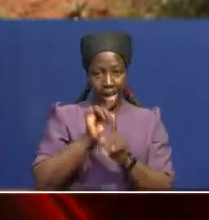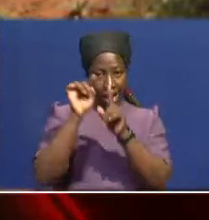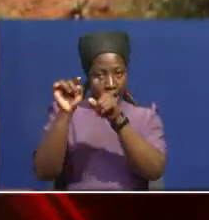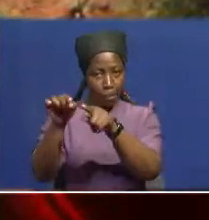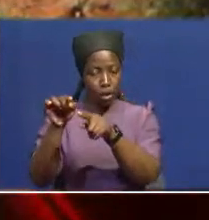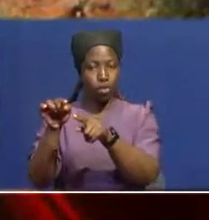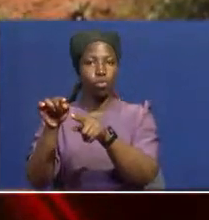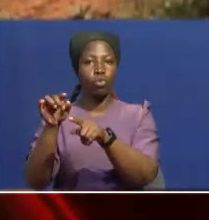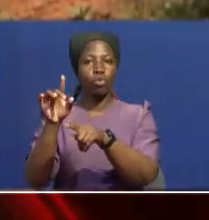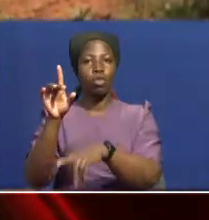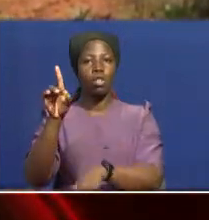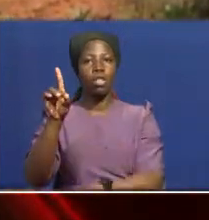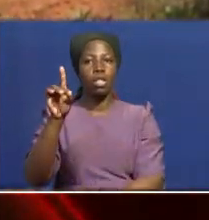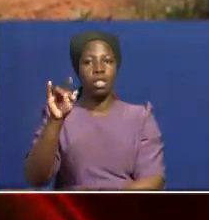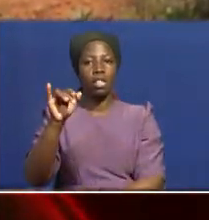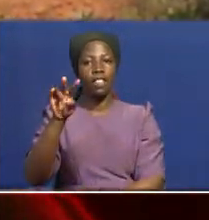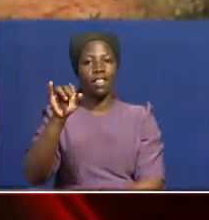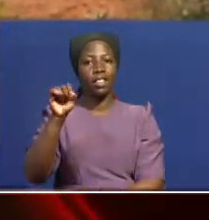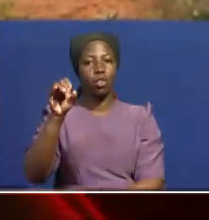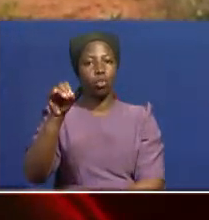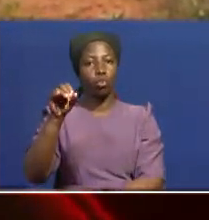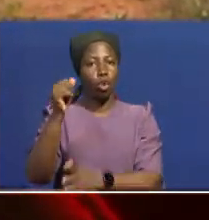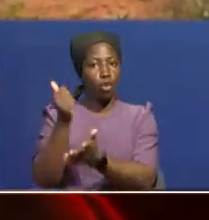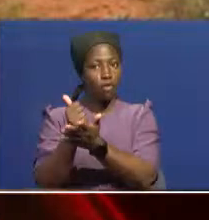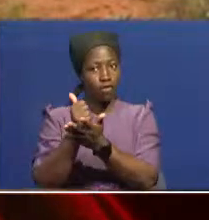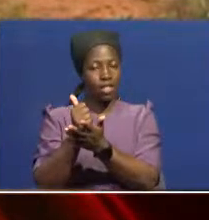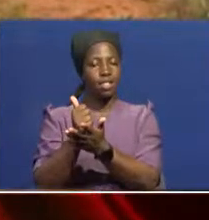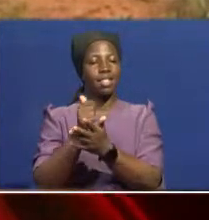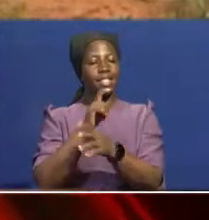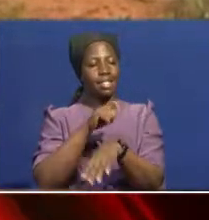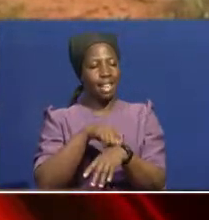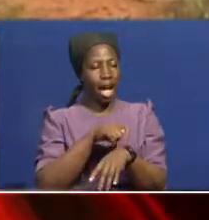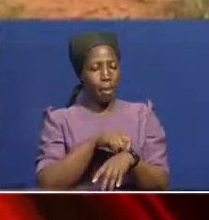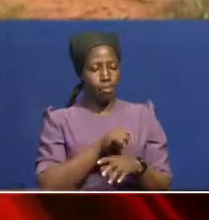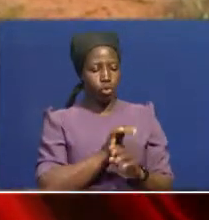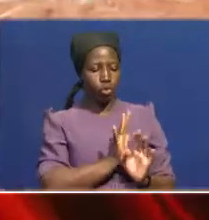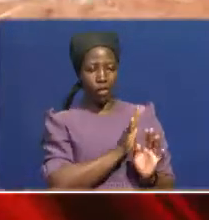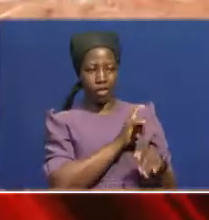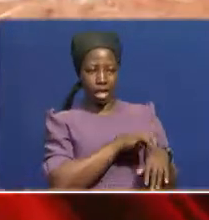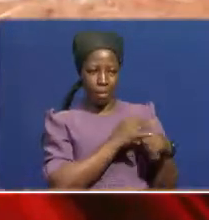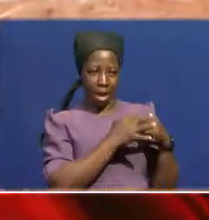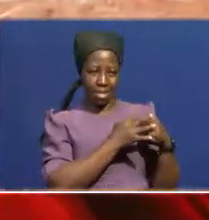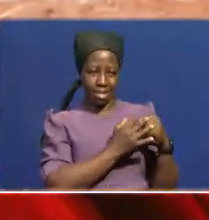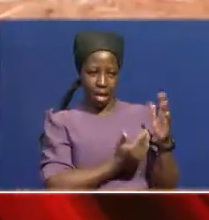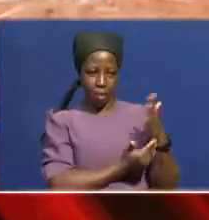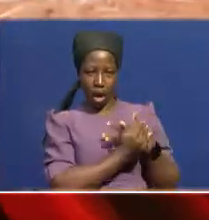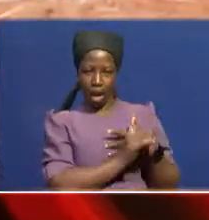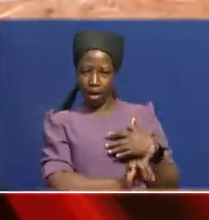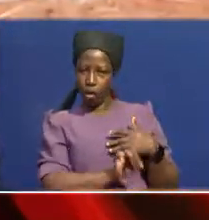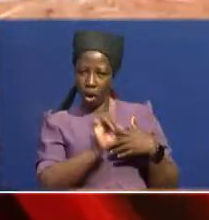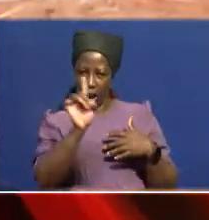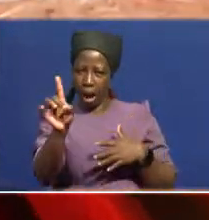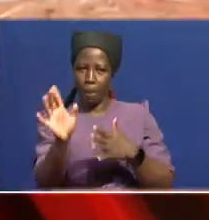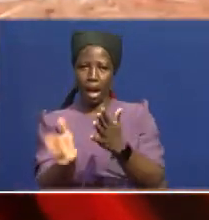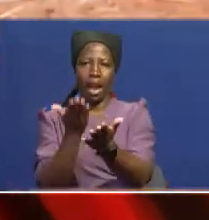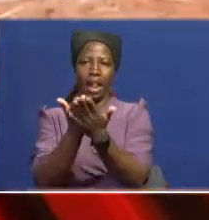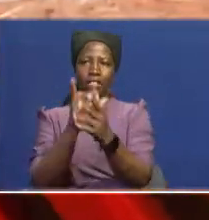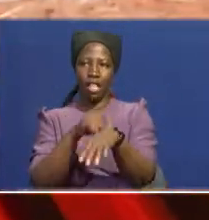division, ukitoka kitu saa mbili ya asubuhi, unafika huko saa tano. Tunalipa kama shilingi